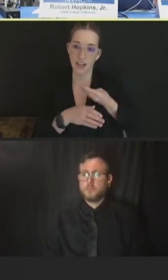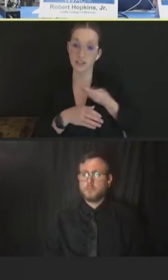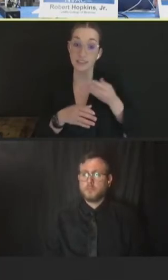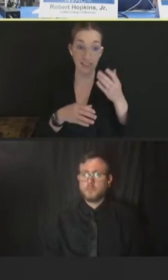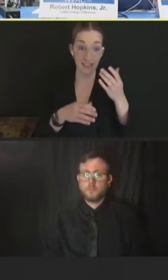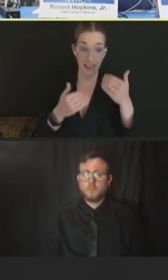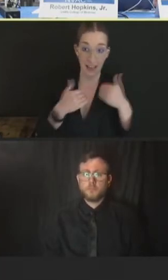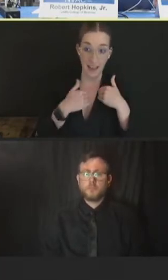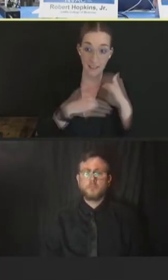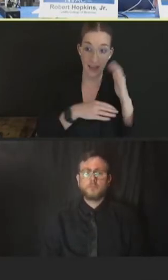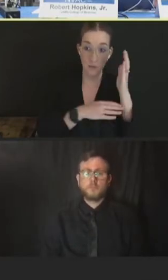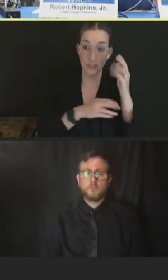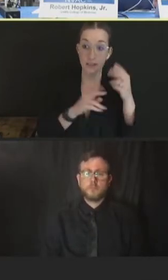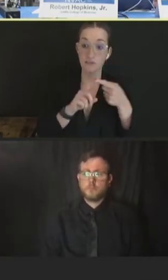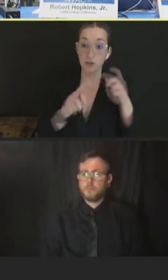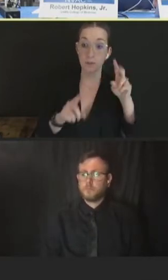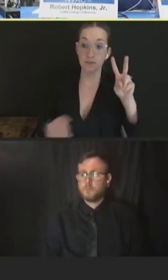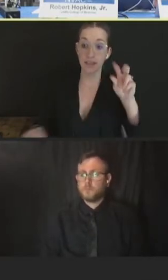presentation from VA?